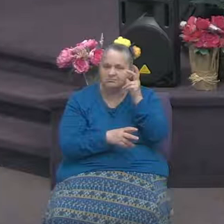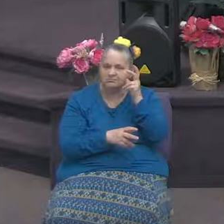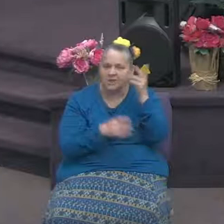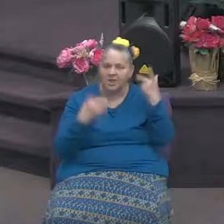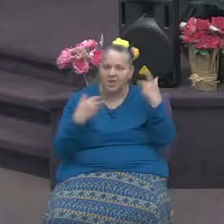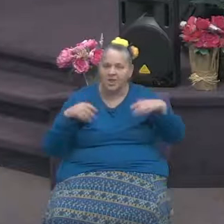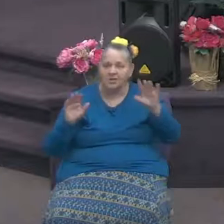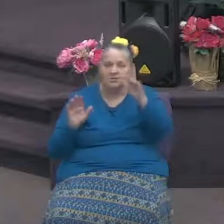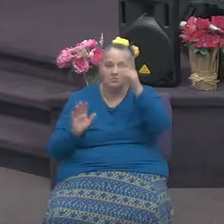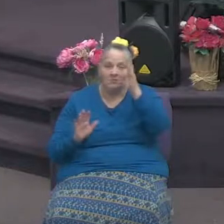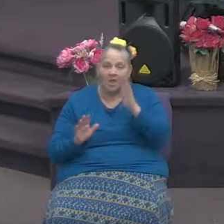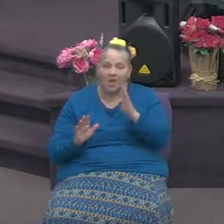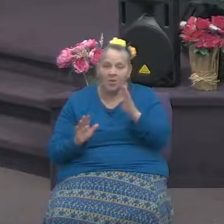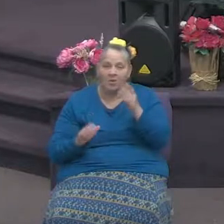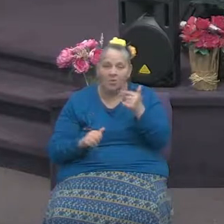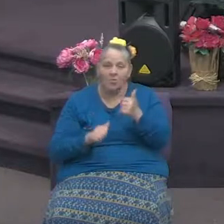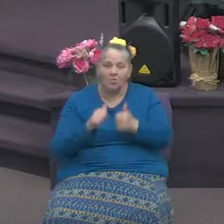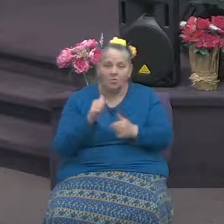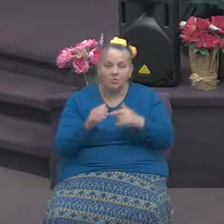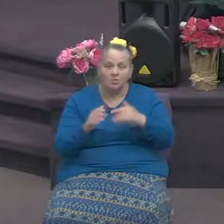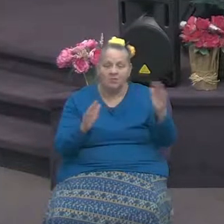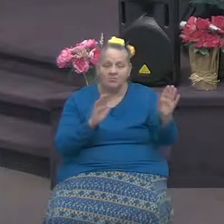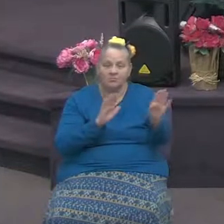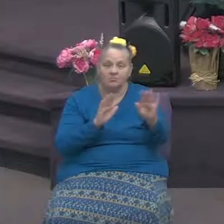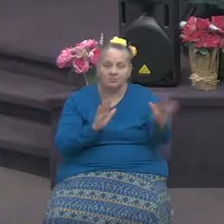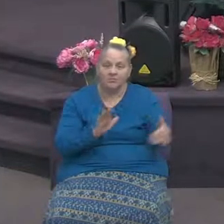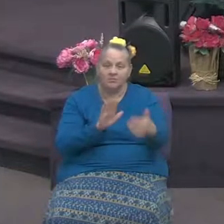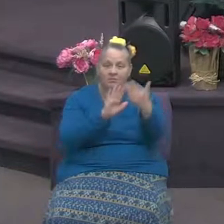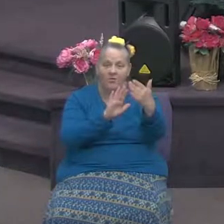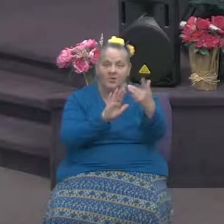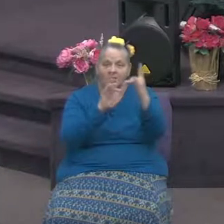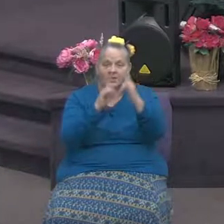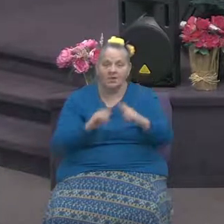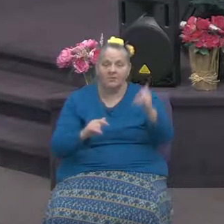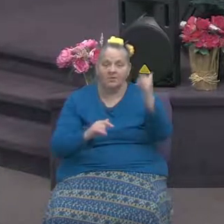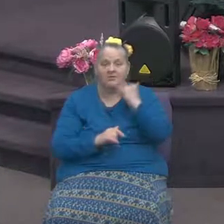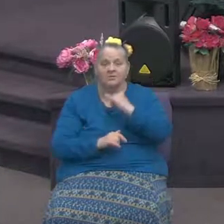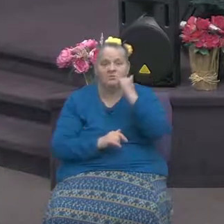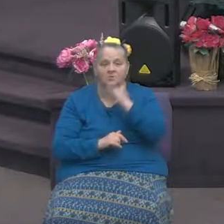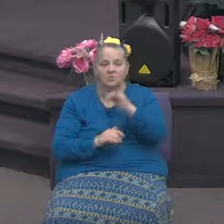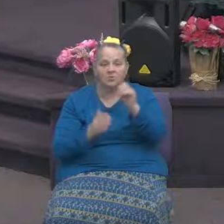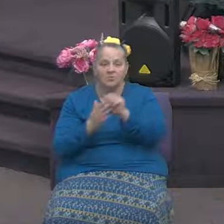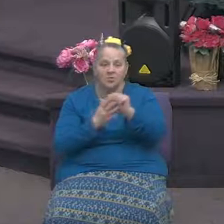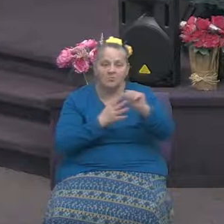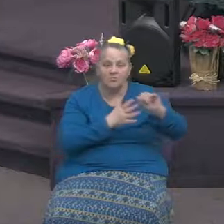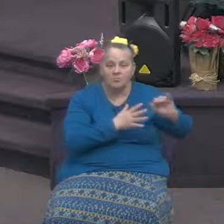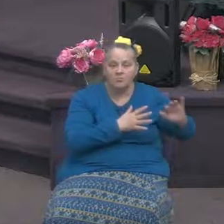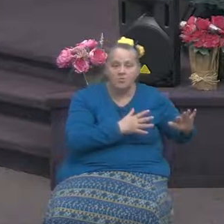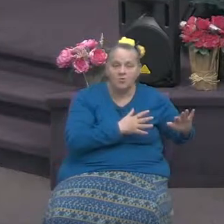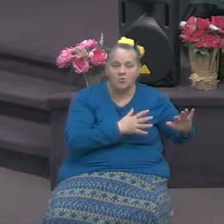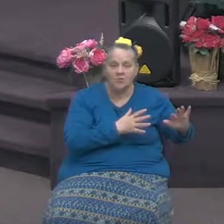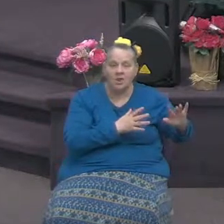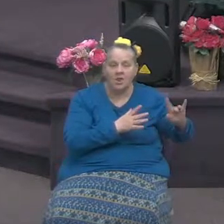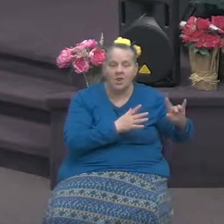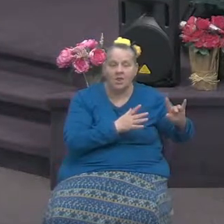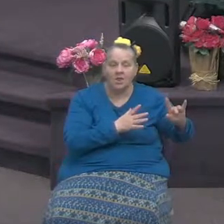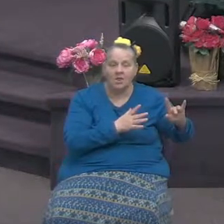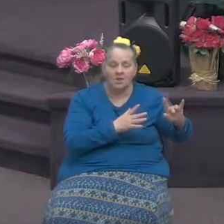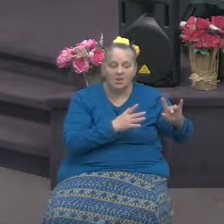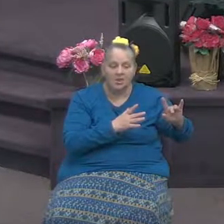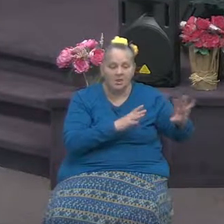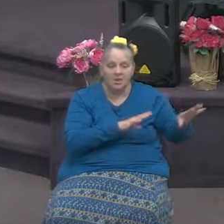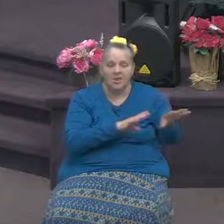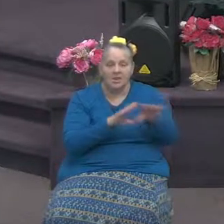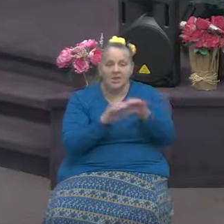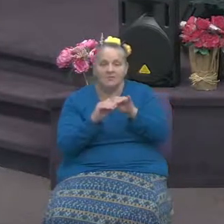And the angel of God, which went before the camp of Israel, removed. That means he